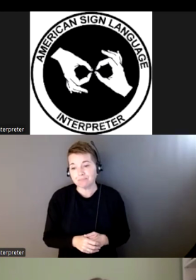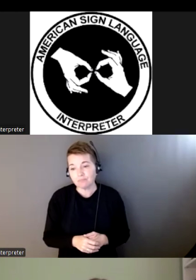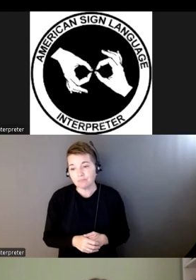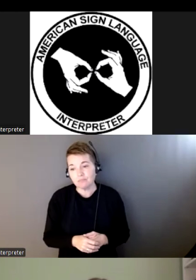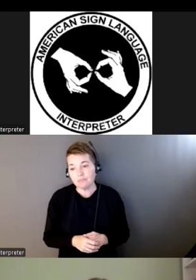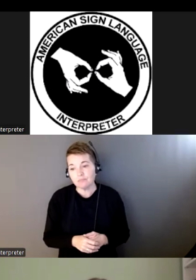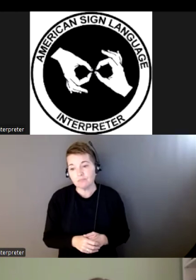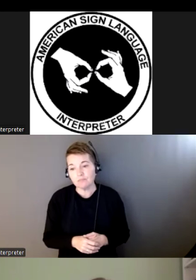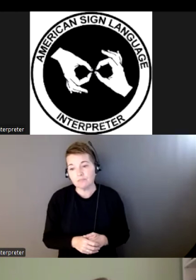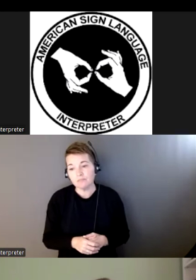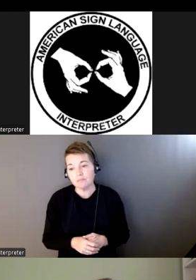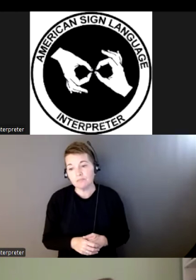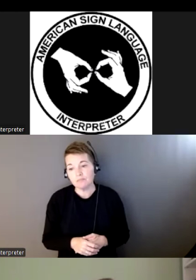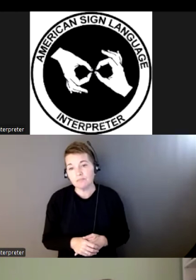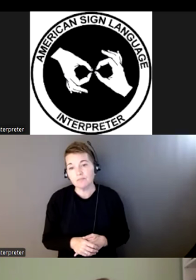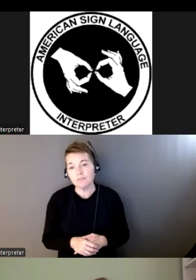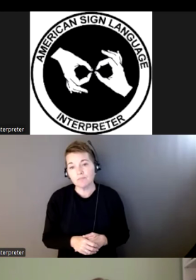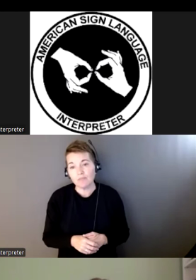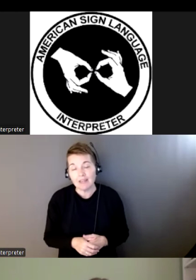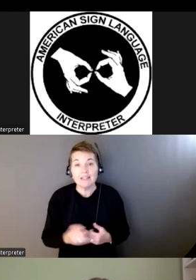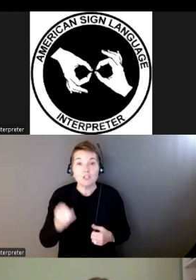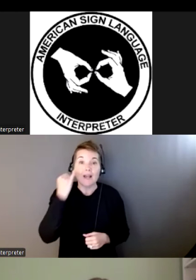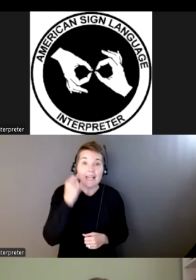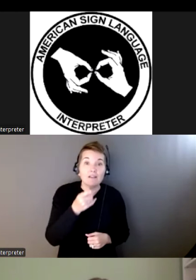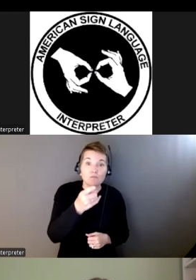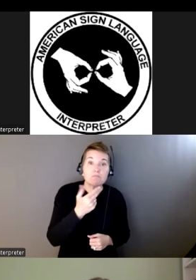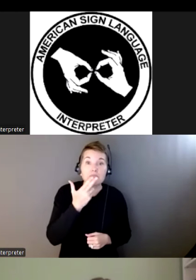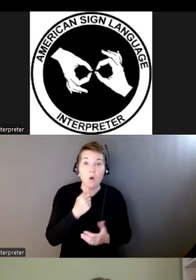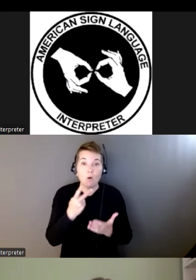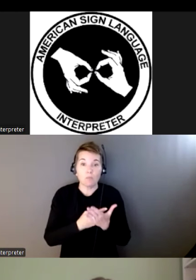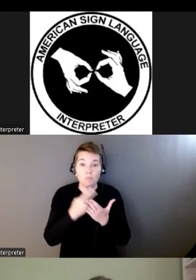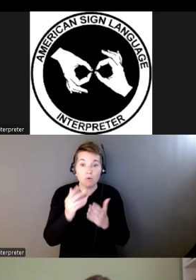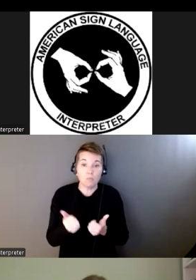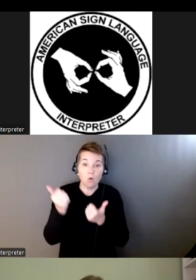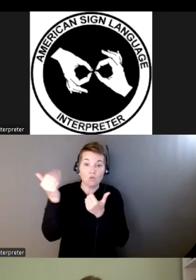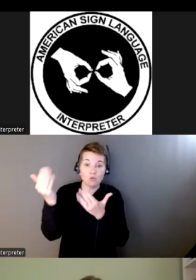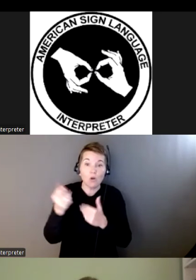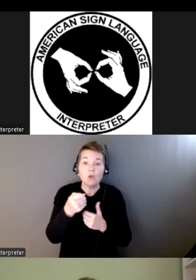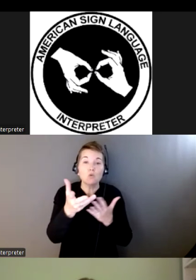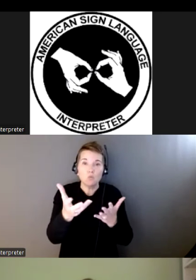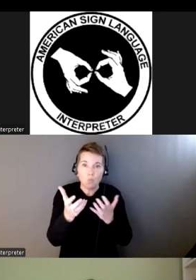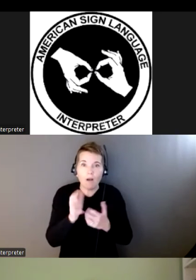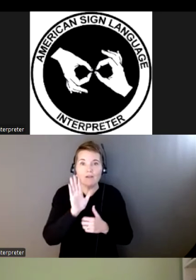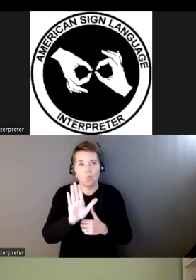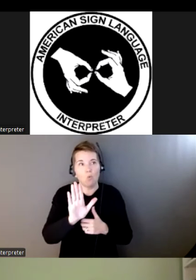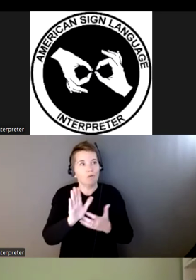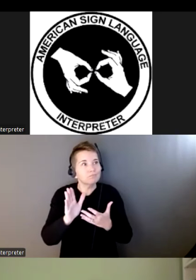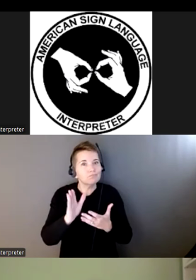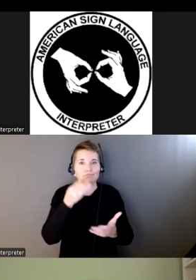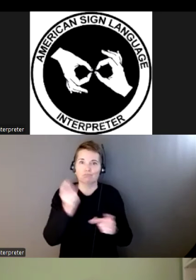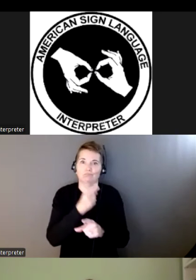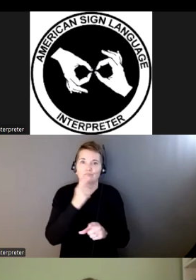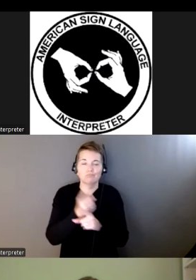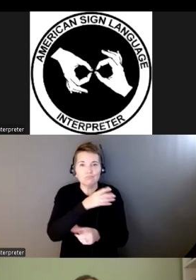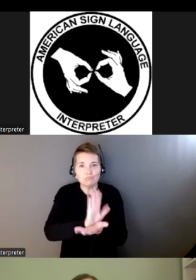against very small proposals, right? So you want your budget to be substantial and you want your offering to be substantial and in